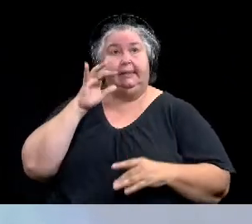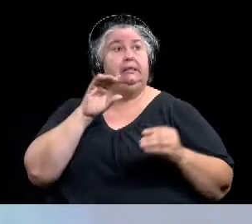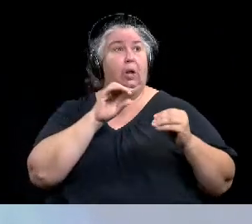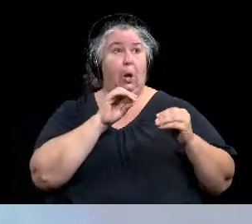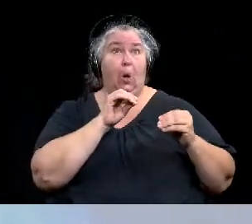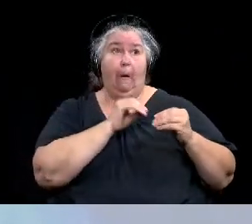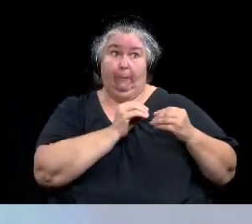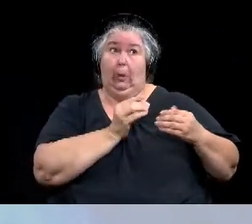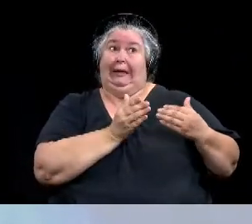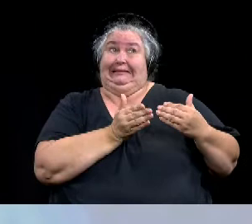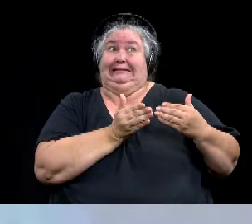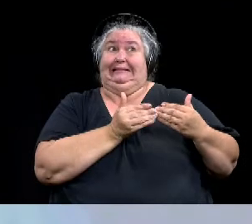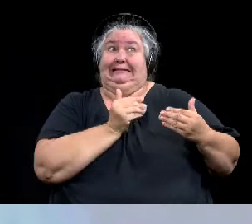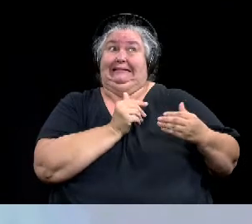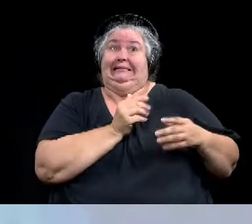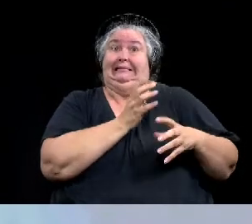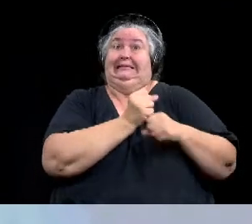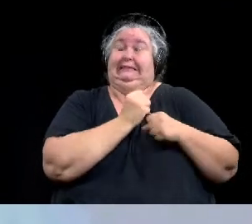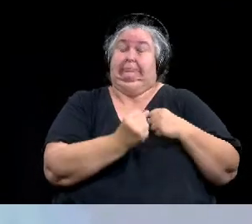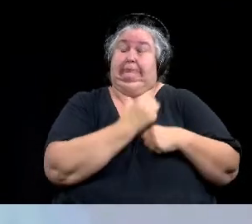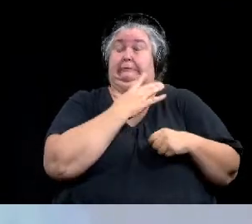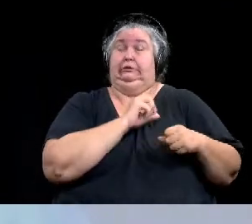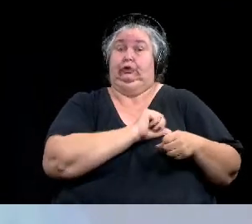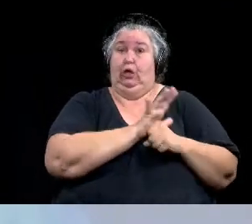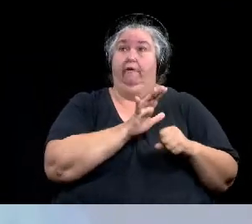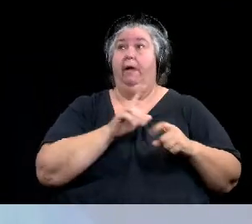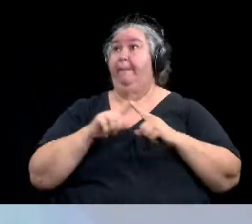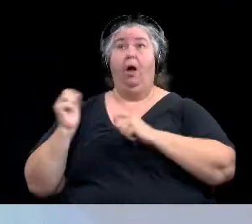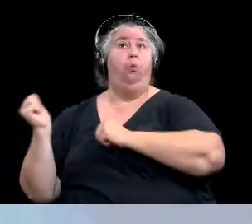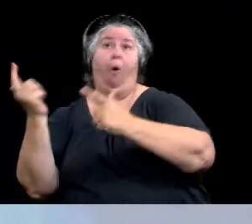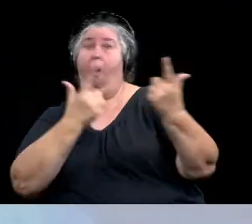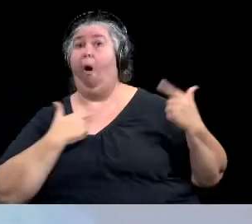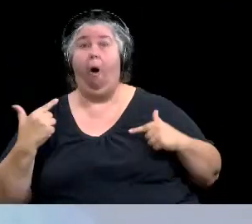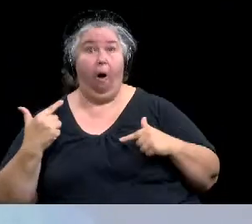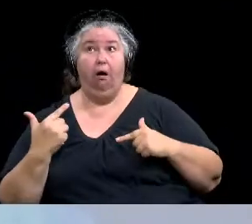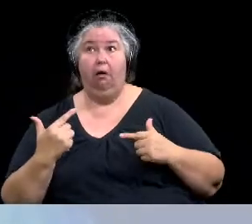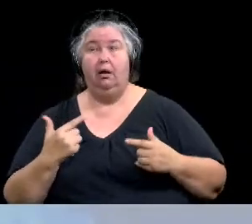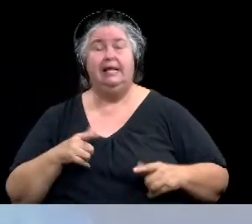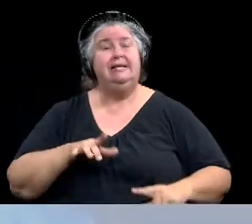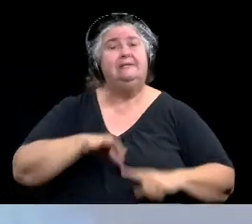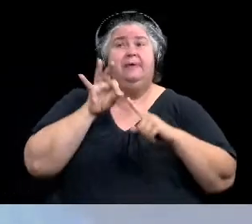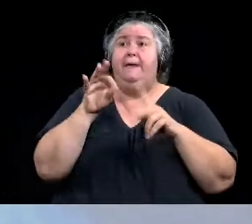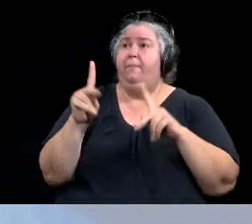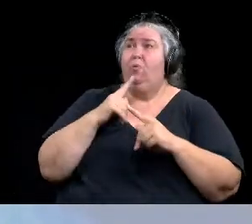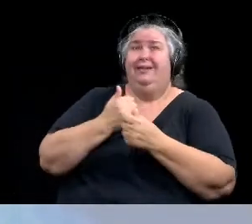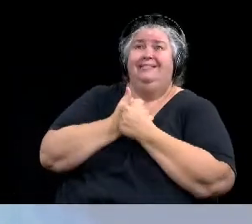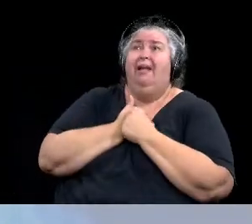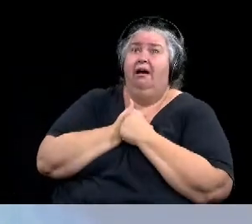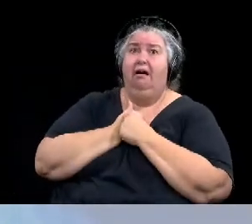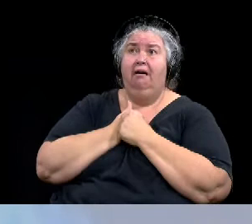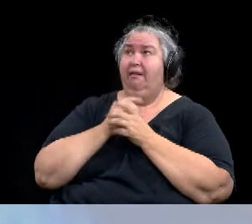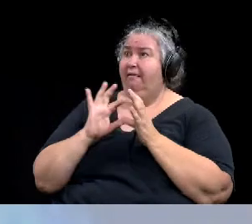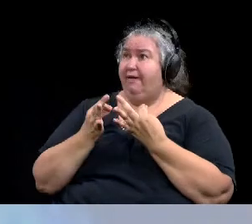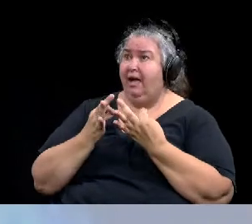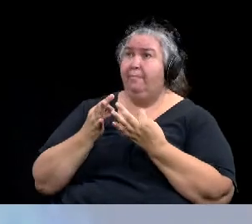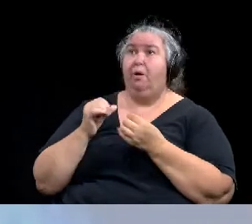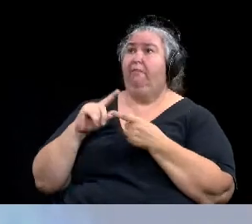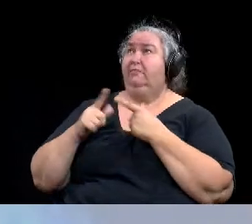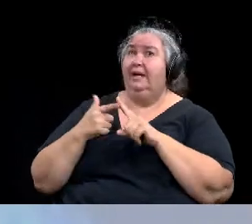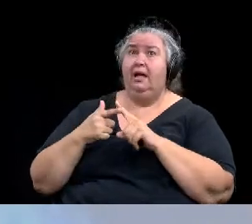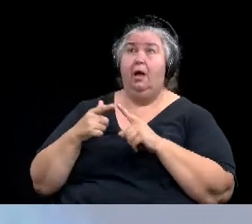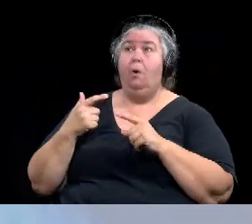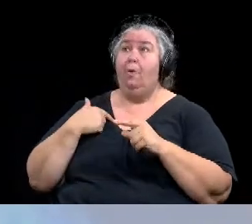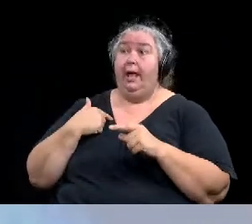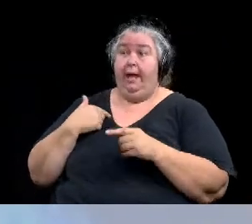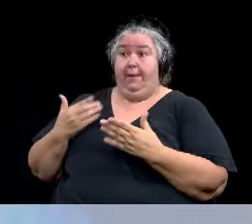we're all at risk. And particularly those that we love, and even though we may escape the disease or